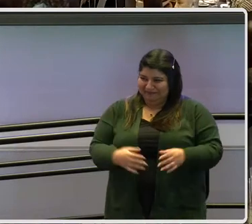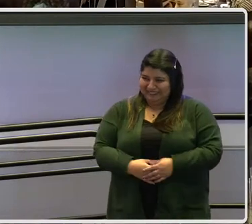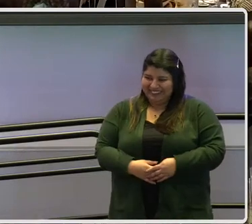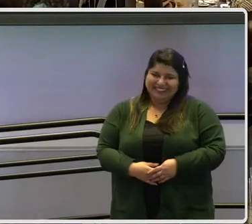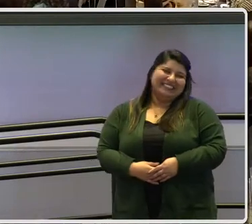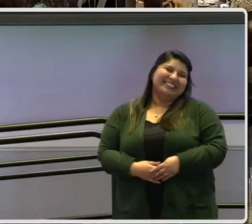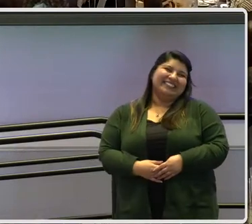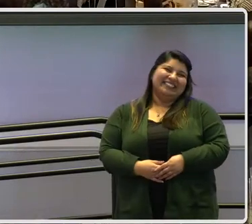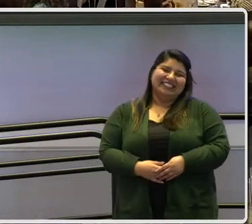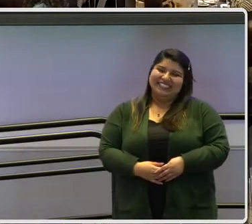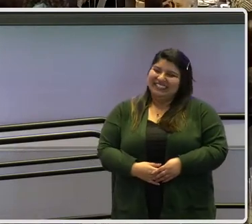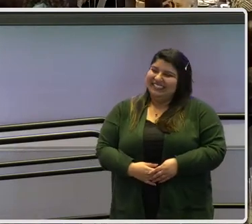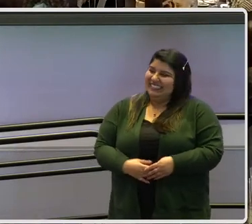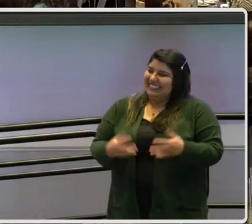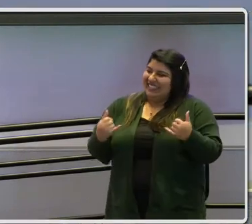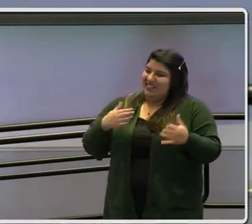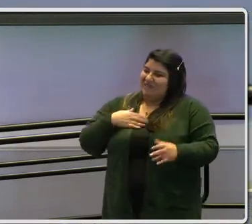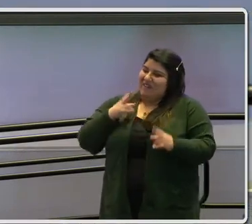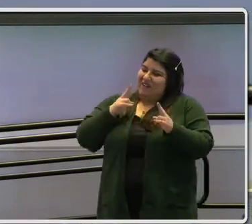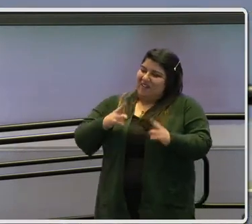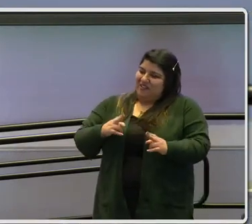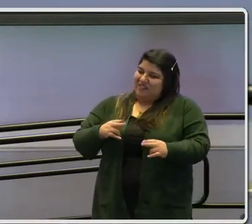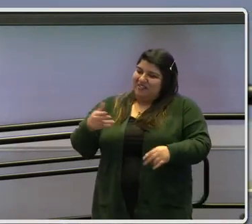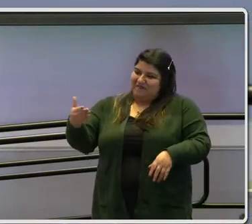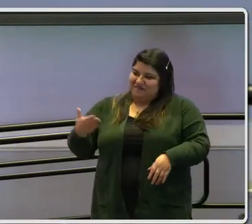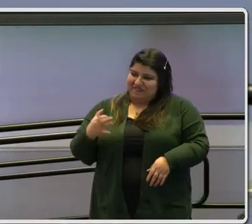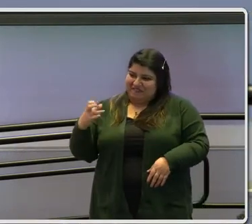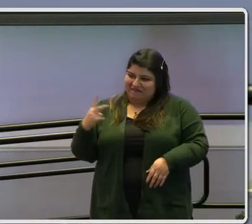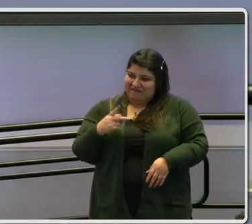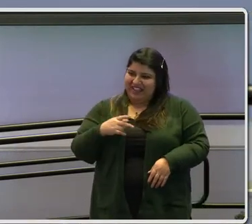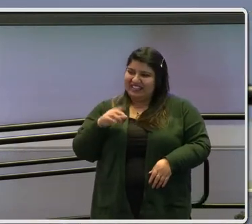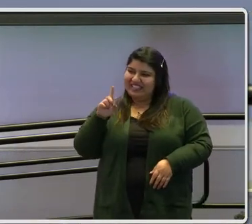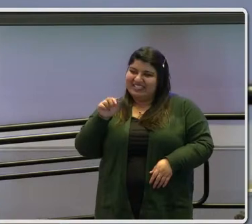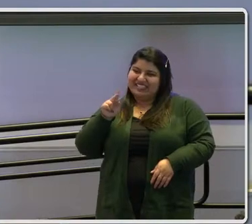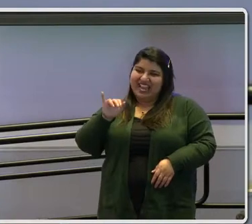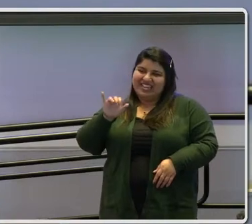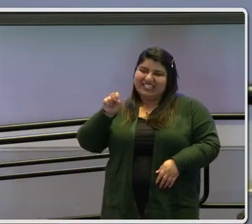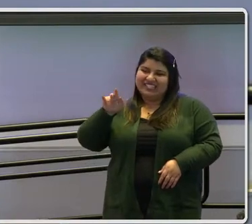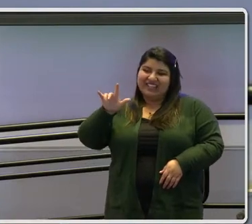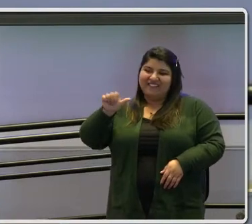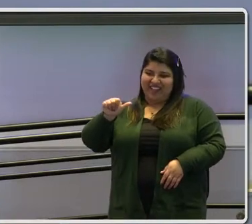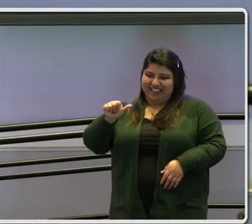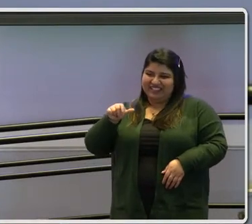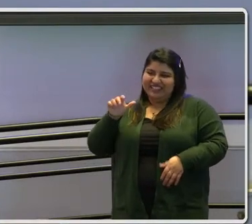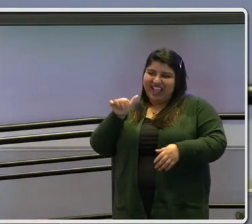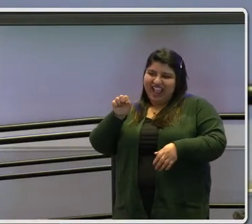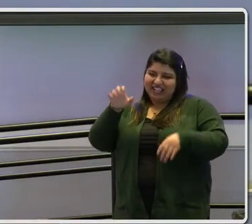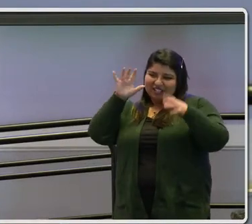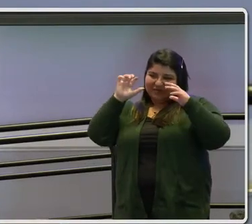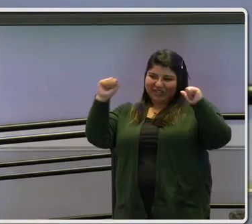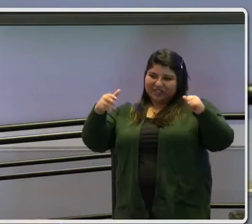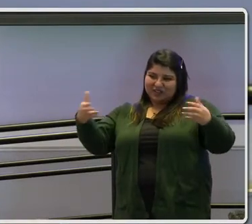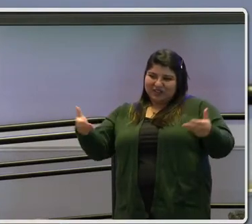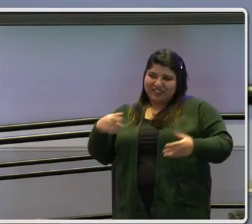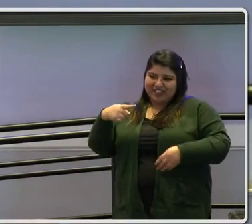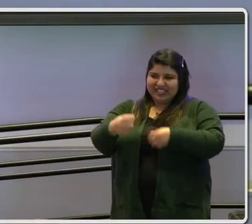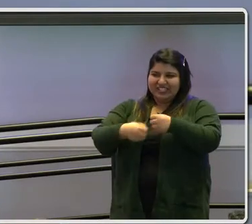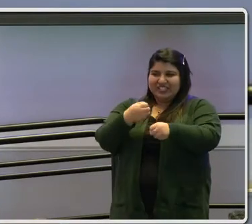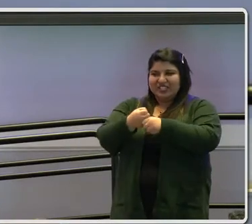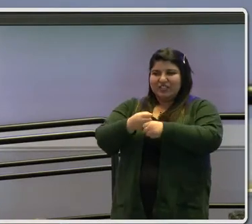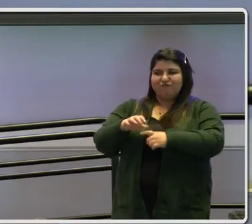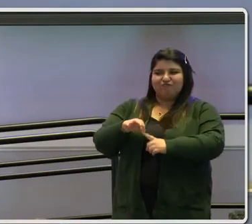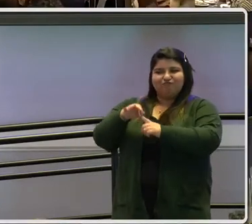Thank you. It is now my honor to invite back to the stage Ms. Dani Silva, Associated Students President, to introduce this year's